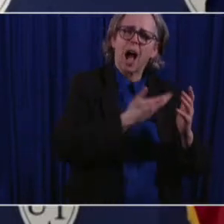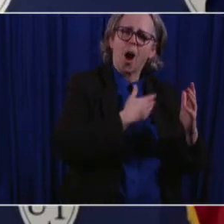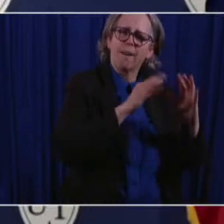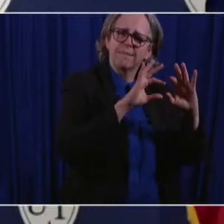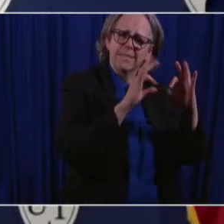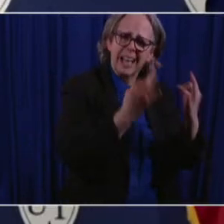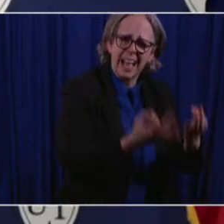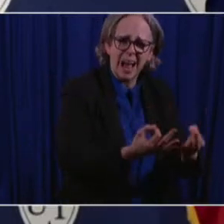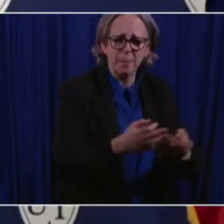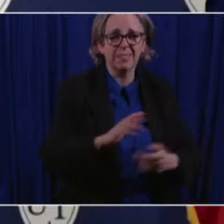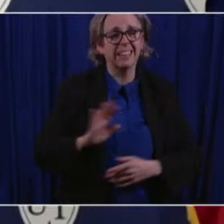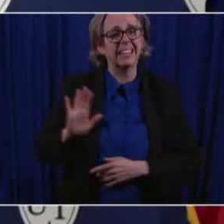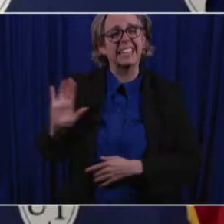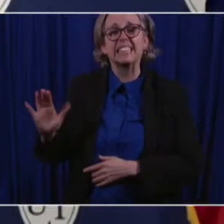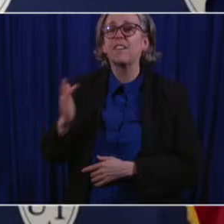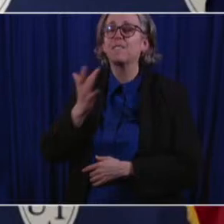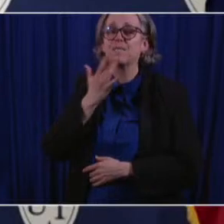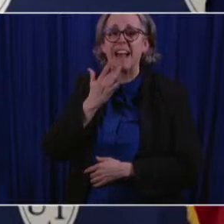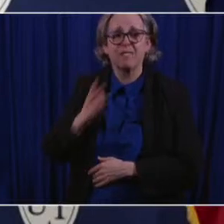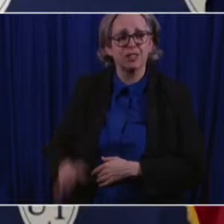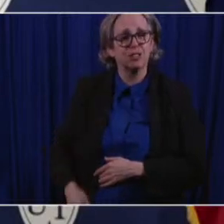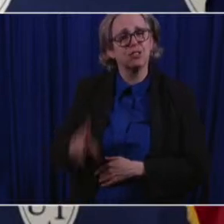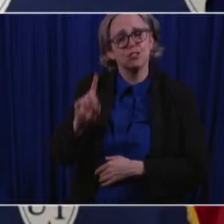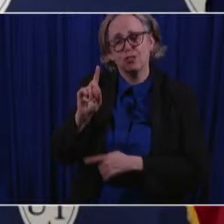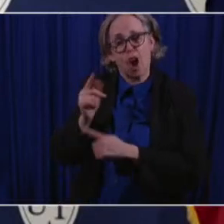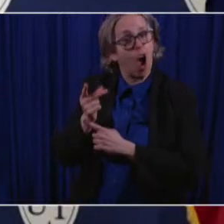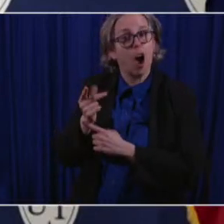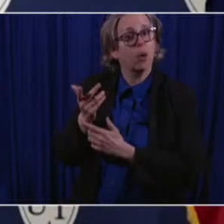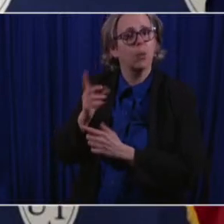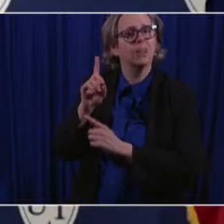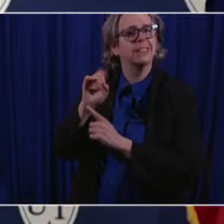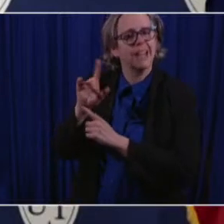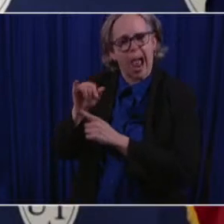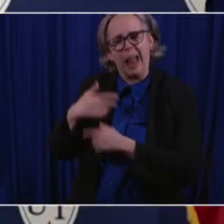keeps him very good company during this time. But I think